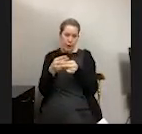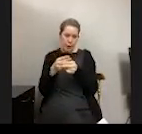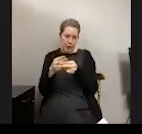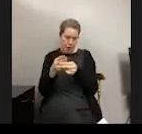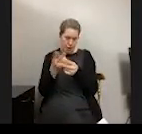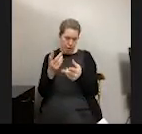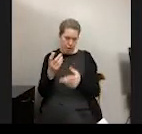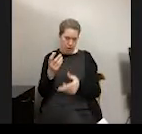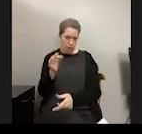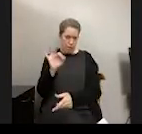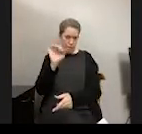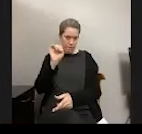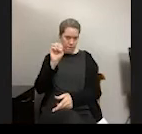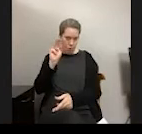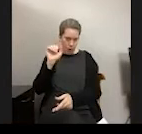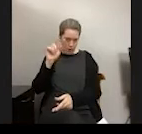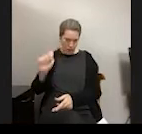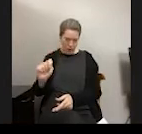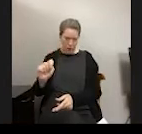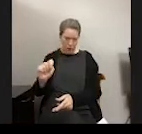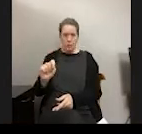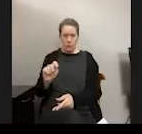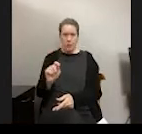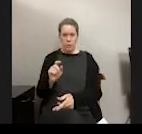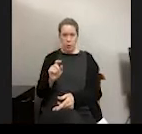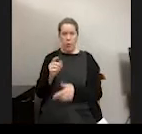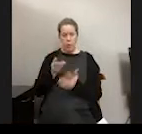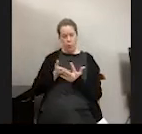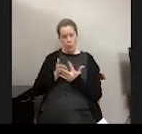about what works and what doesn't as we go through that process.